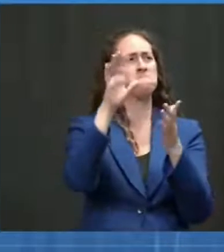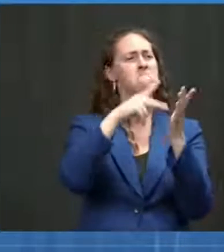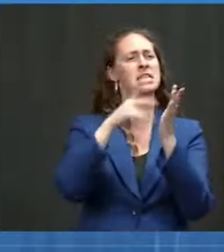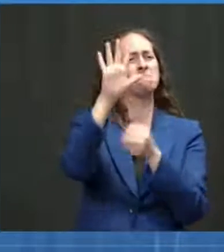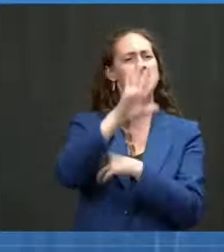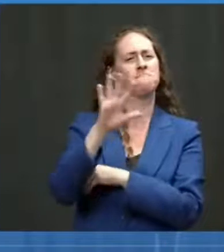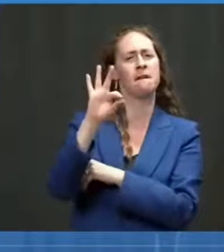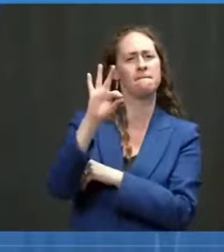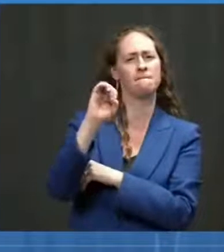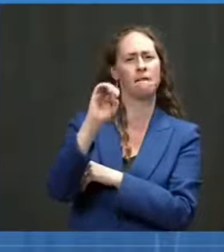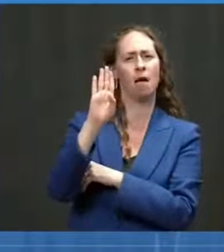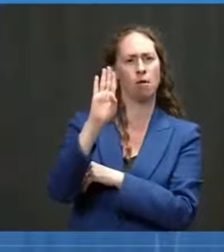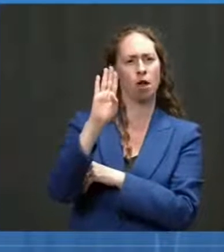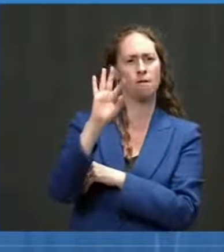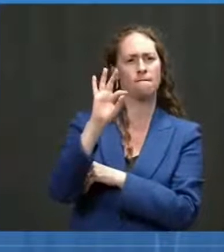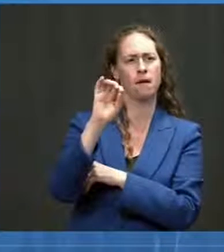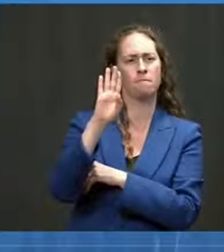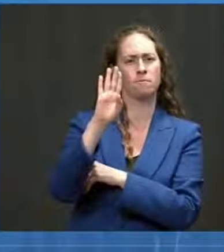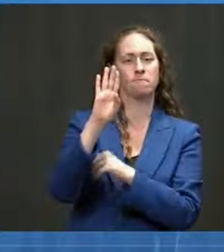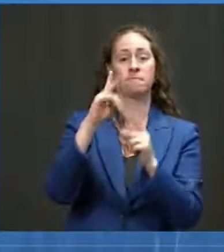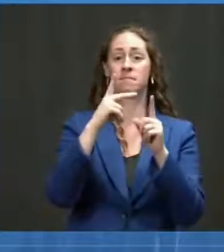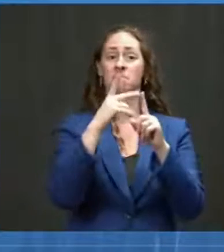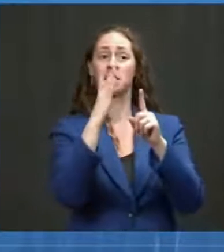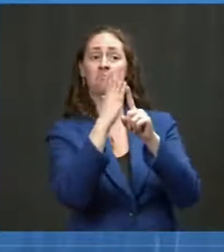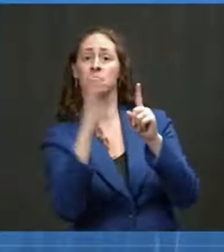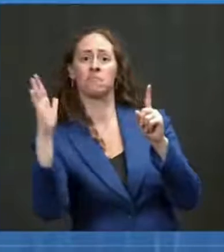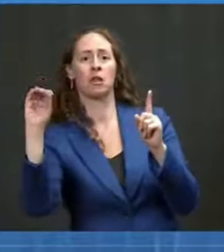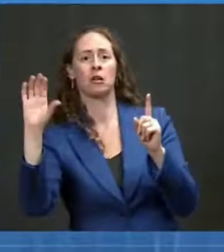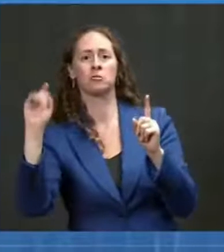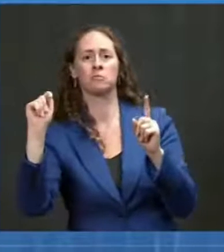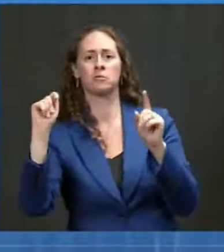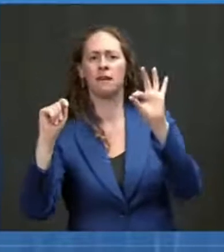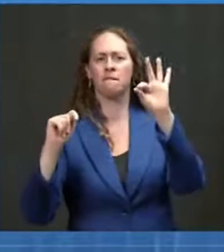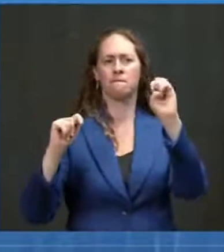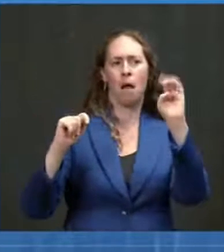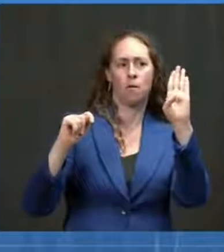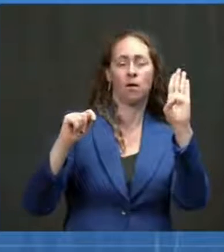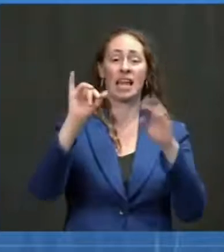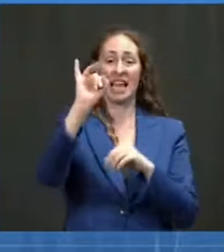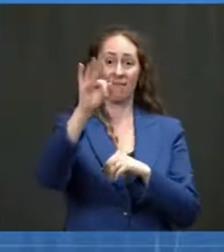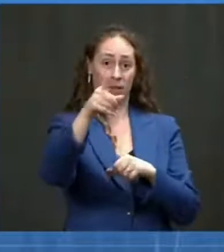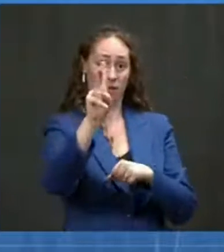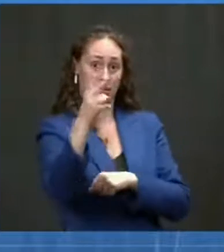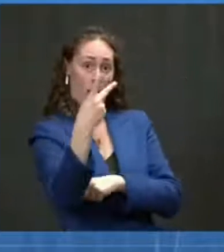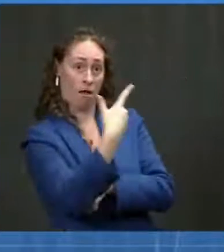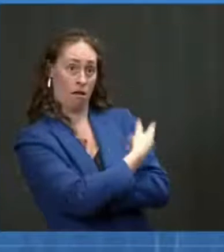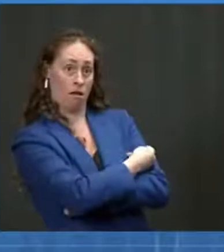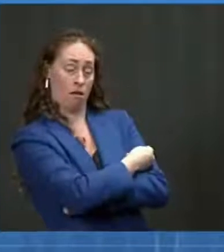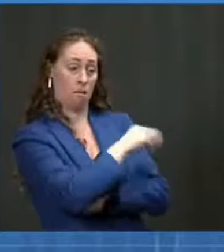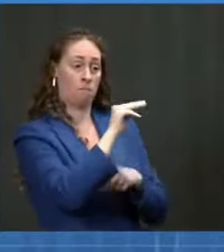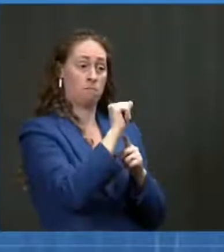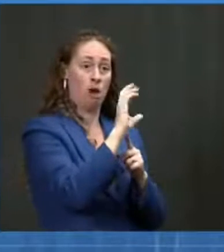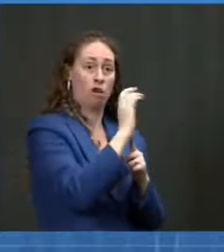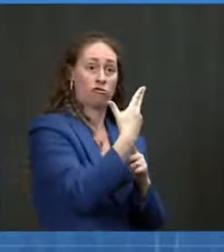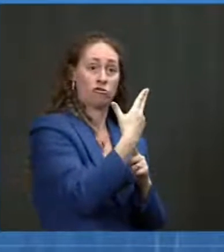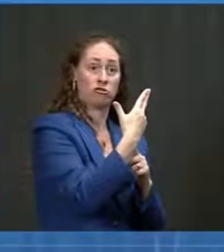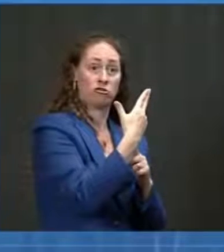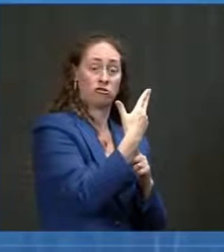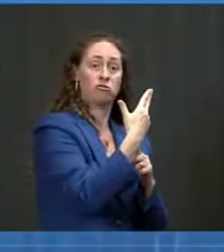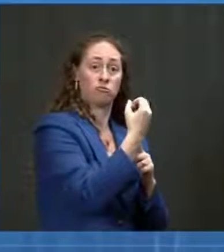booster starting on October 1st. If you got your second shot on March 12th, you can get your